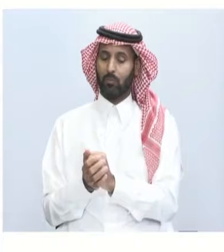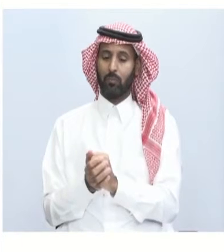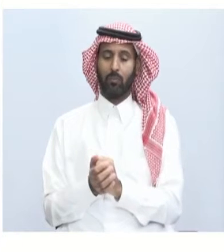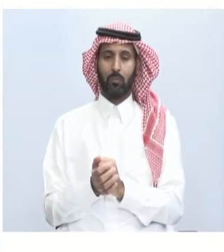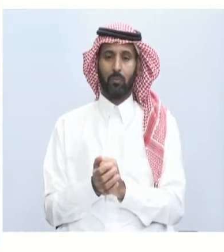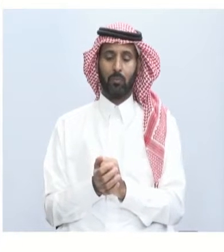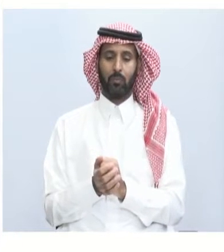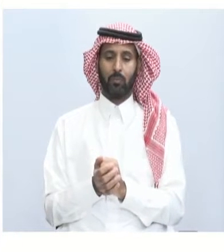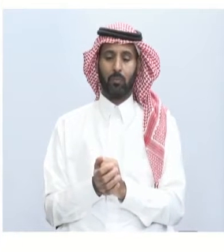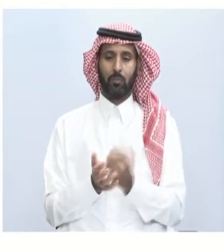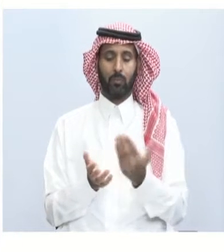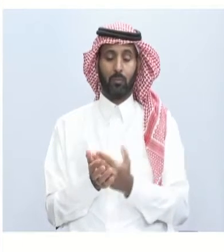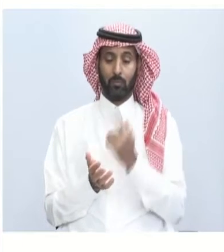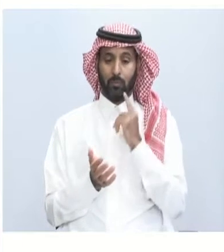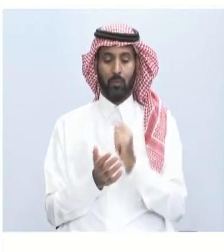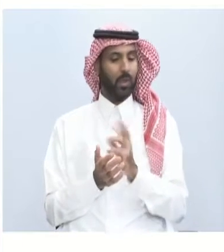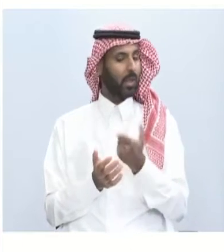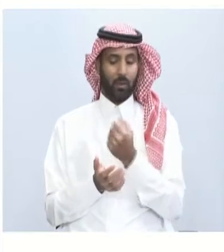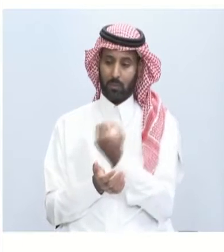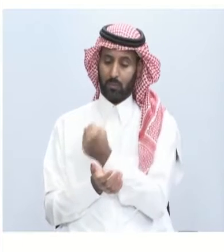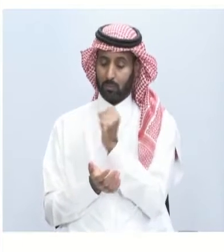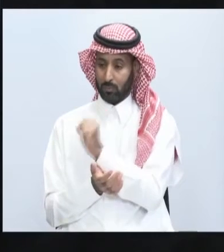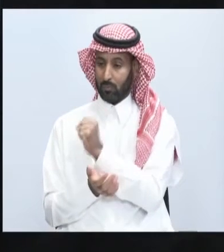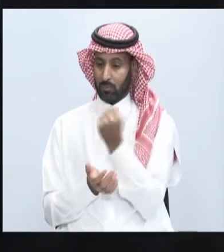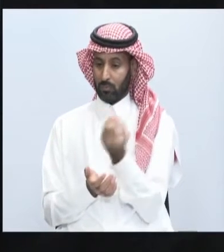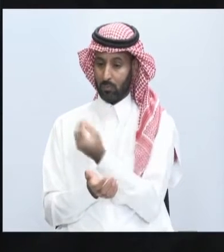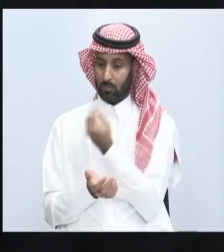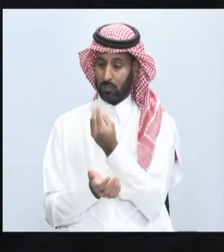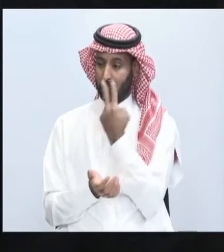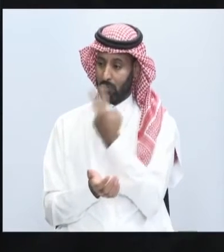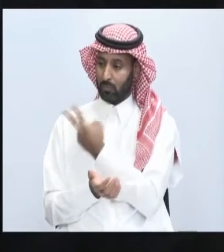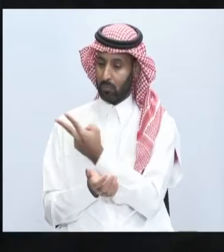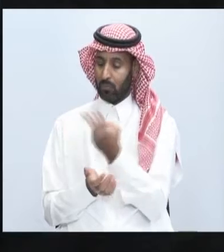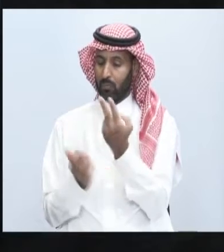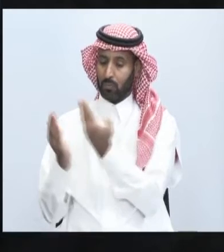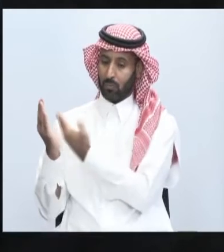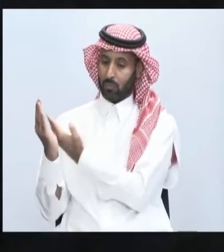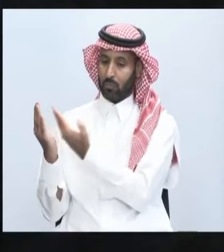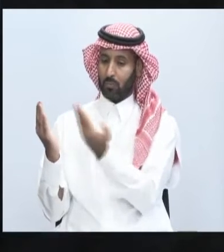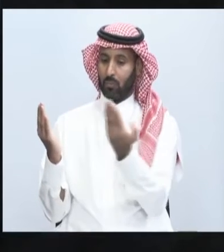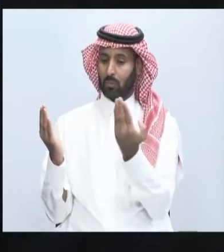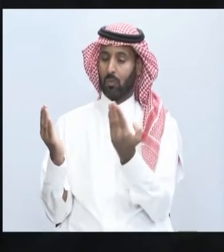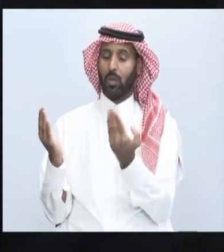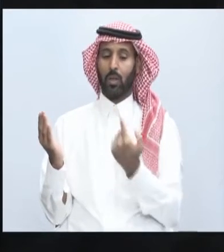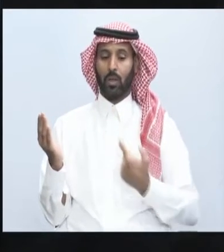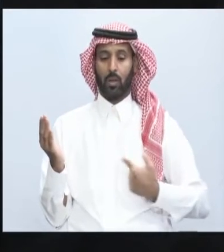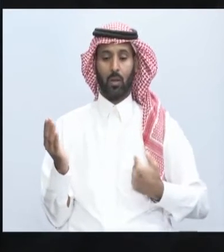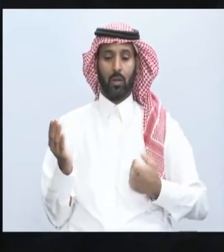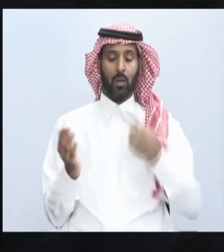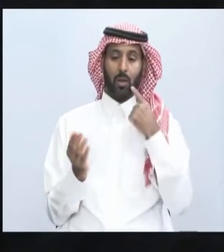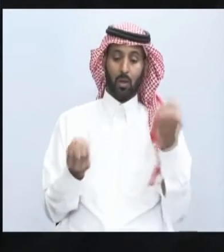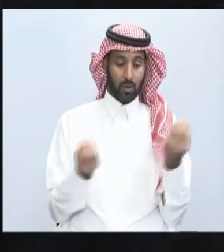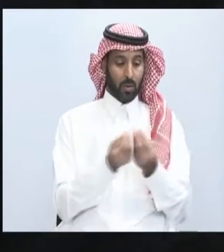So, in each museum, when we go to a different museum, there's usually someone called a tour